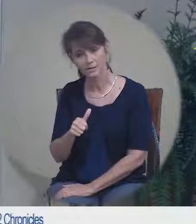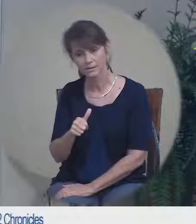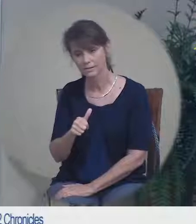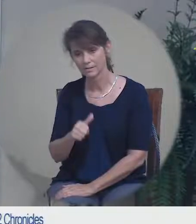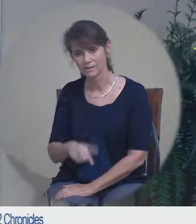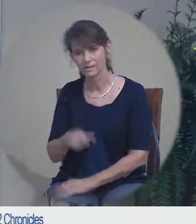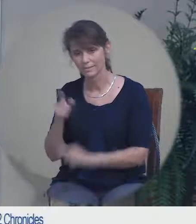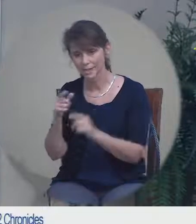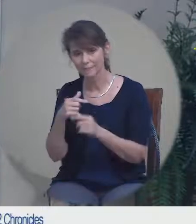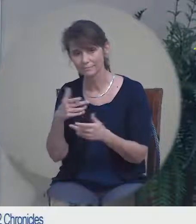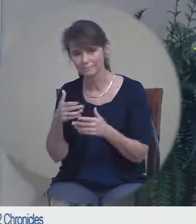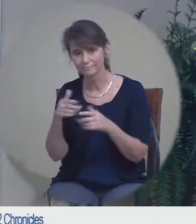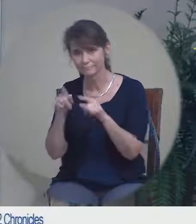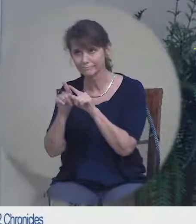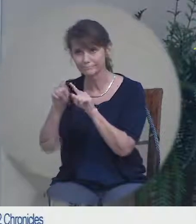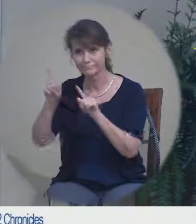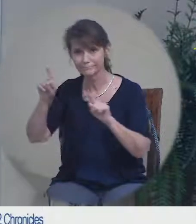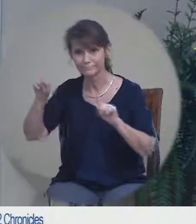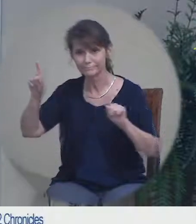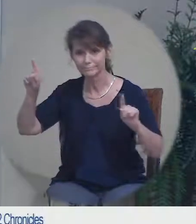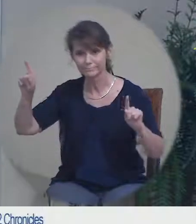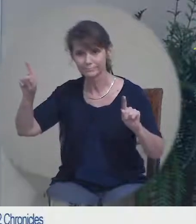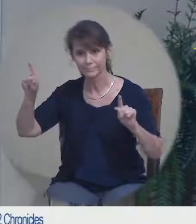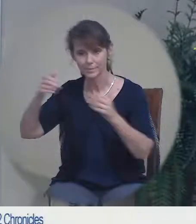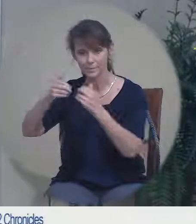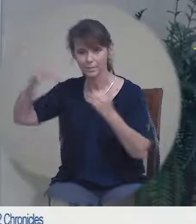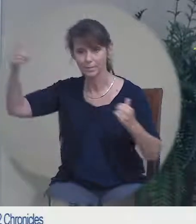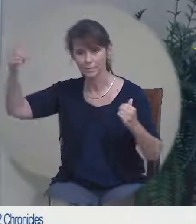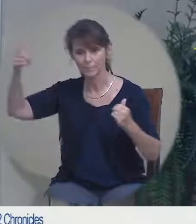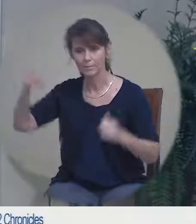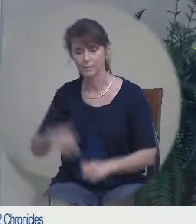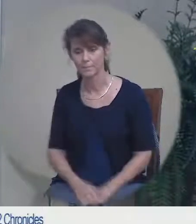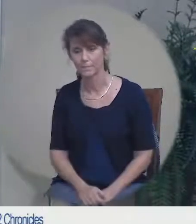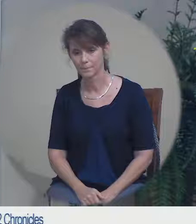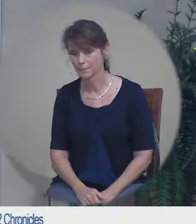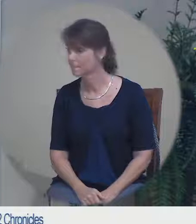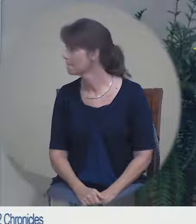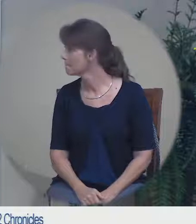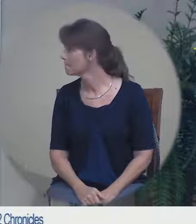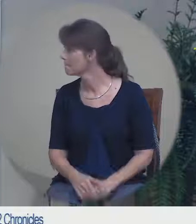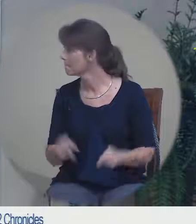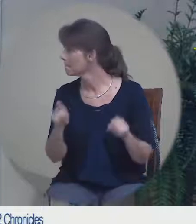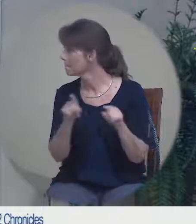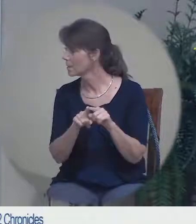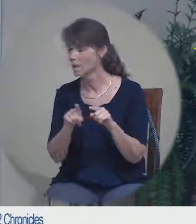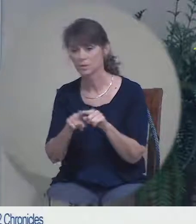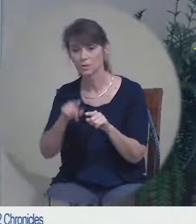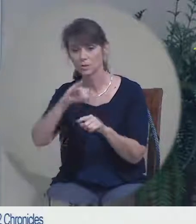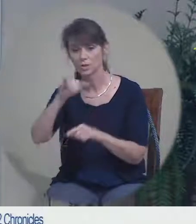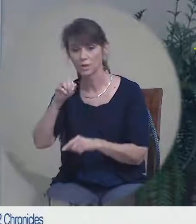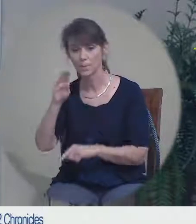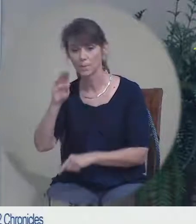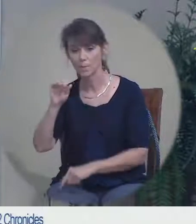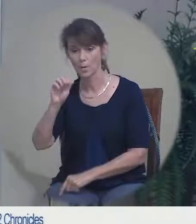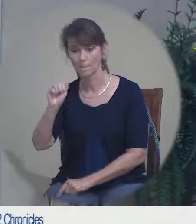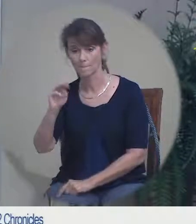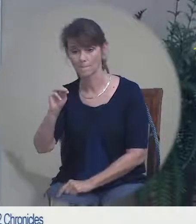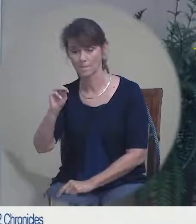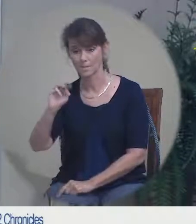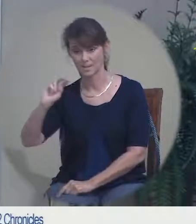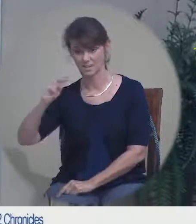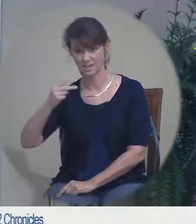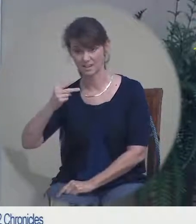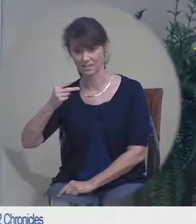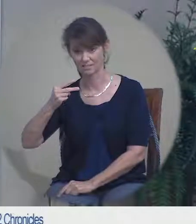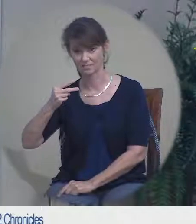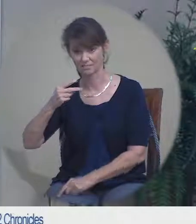further and further away from the Lord. The other interesting thing about this, you know how much is said about Jeroboam II? Not